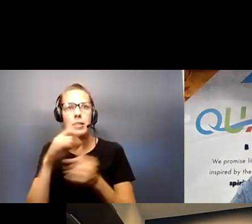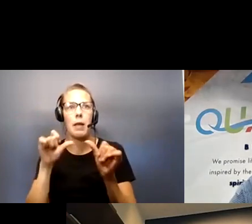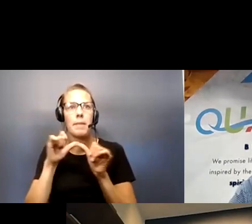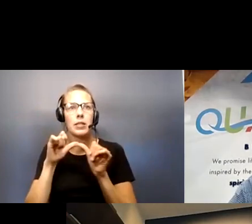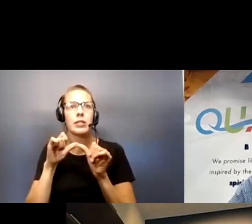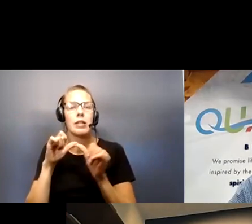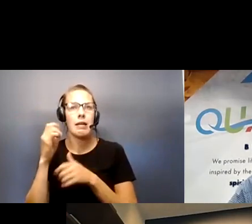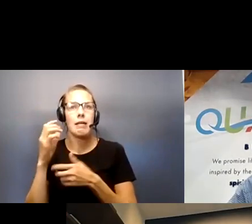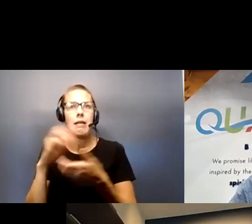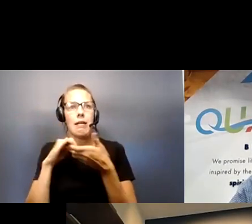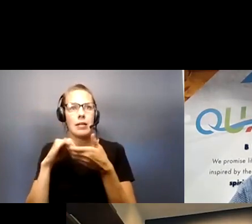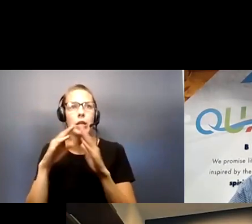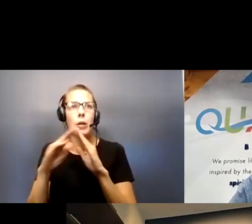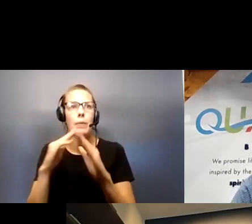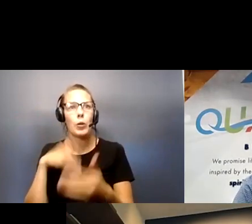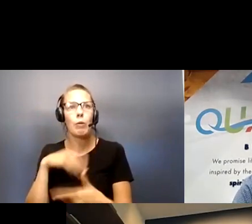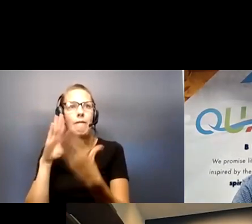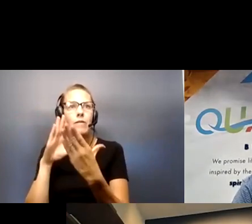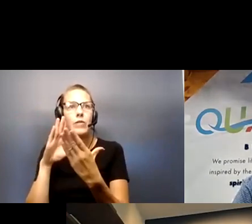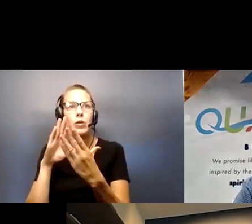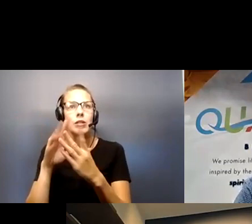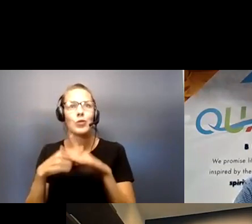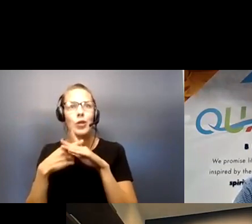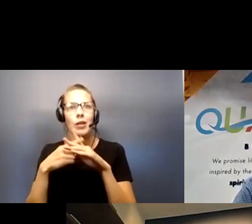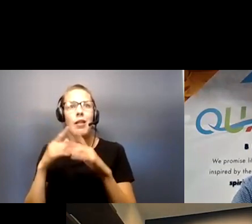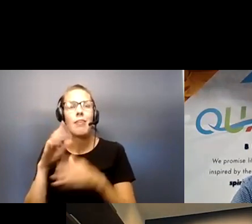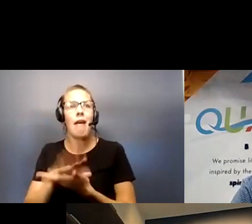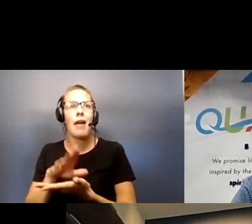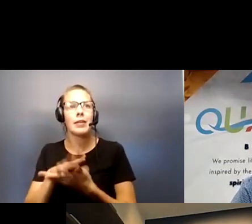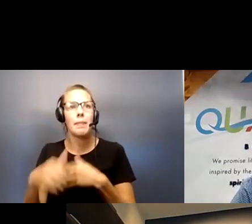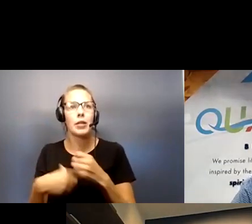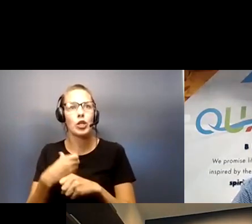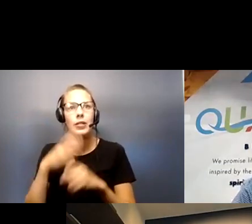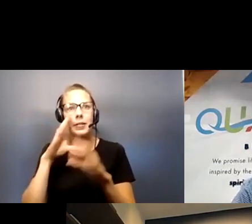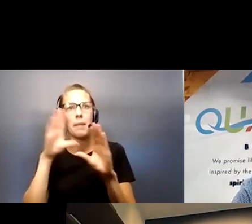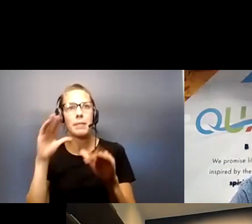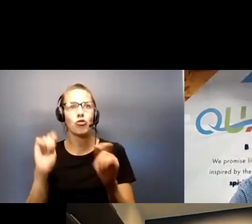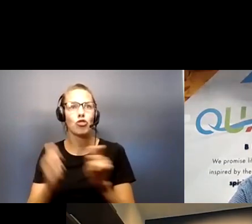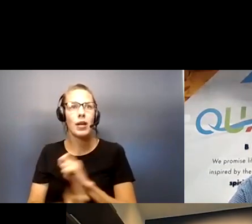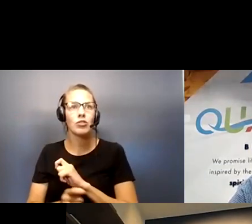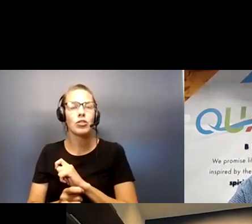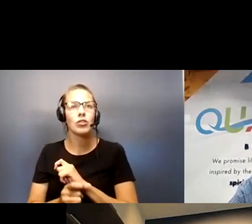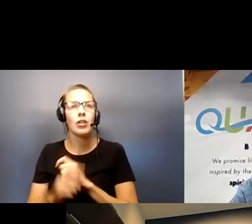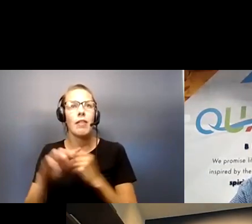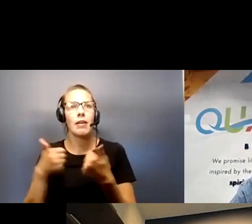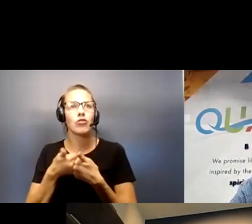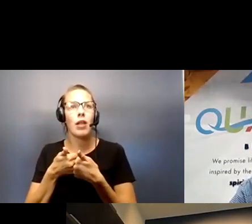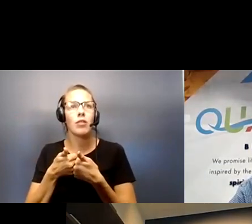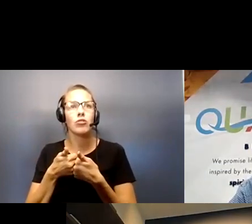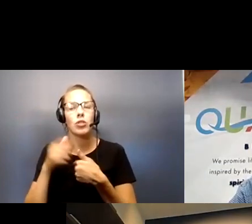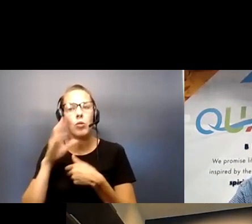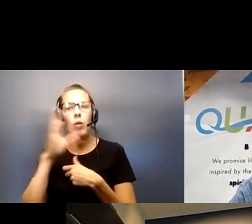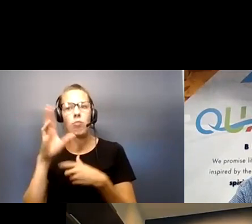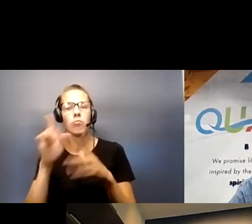as a community, we faced the start of the academic year and anticipate changes and the challenges this will